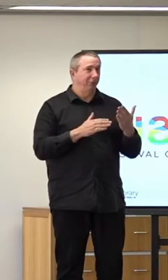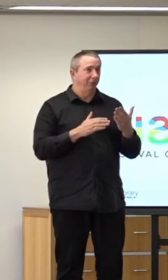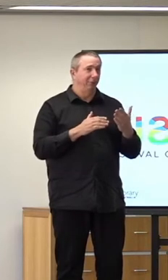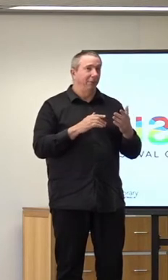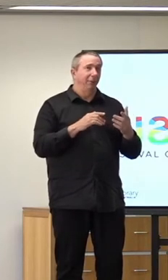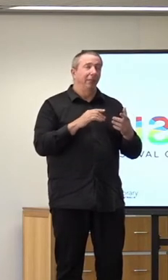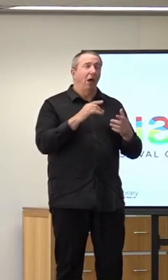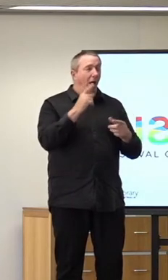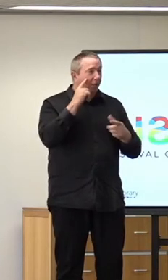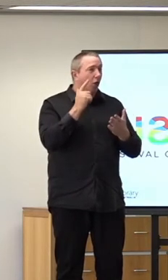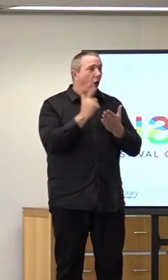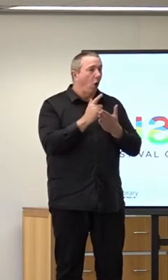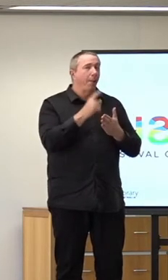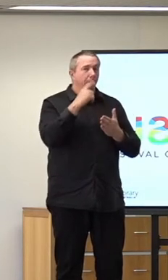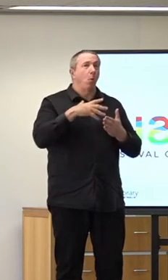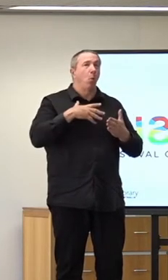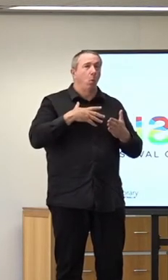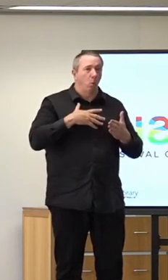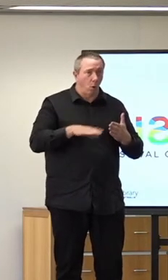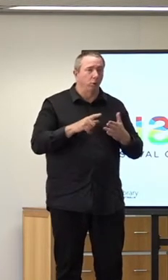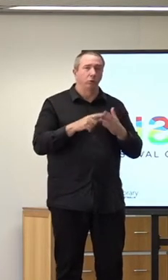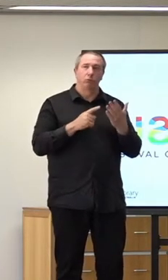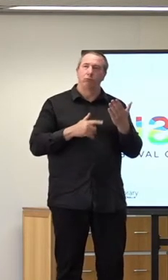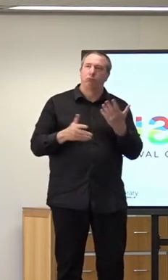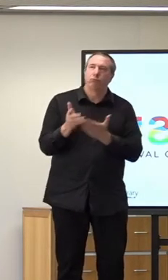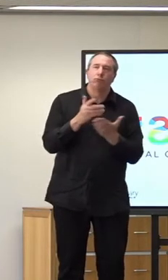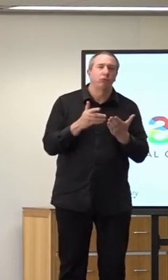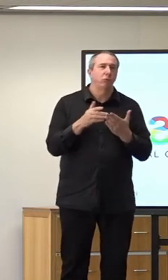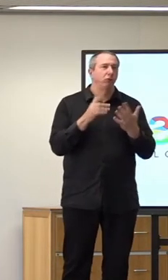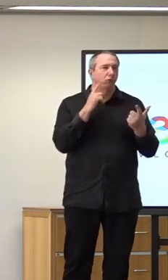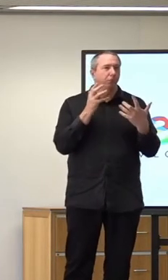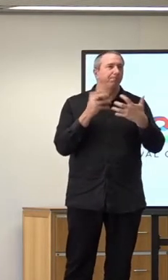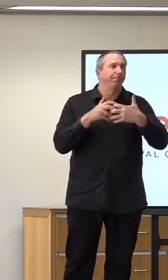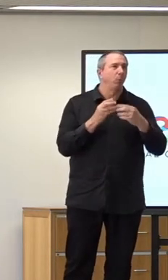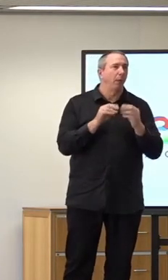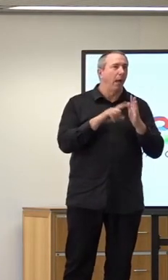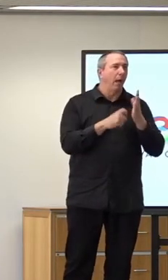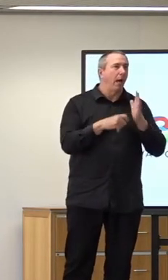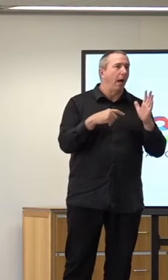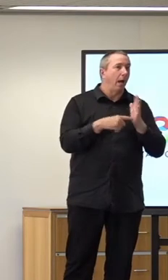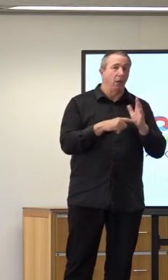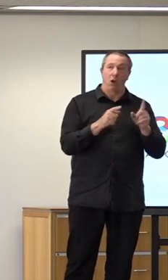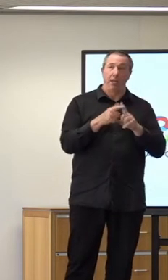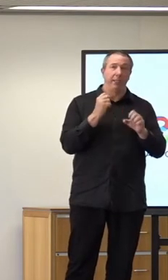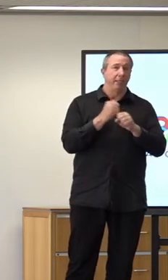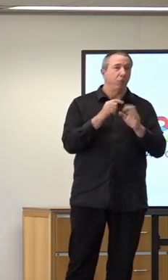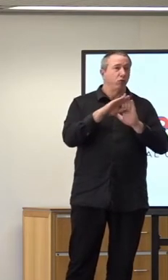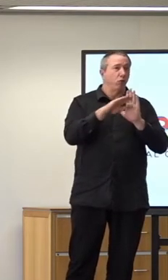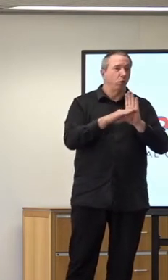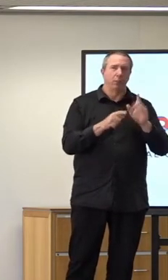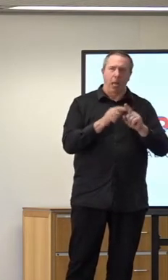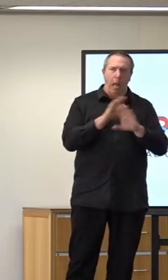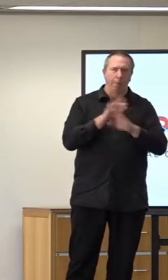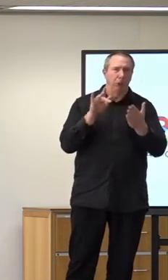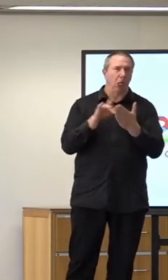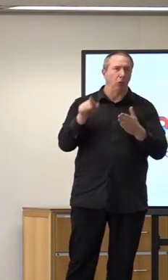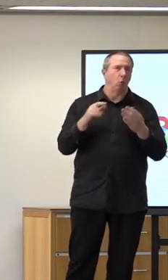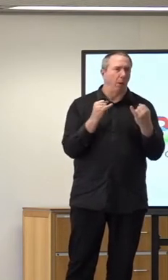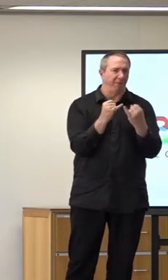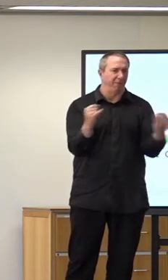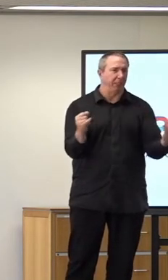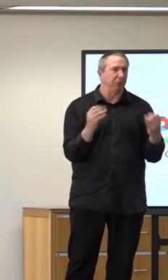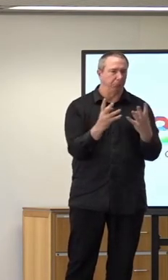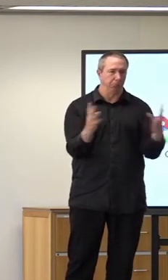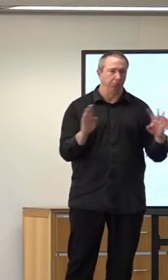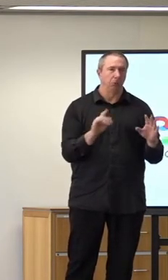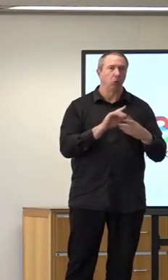safety. I think lots of people want to be able to interact more with art, and we've got all these rules that can't touch something, or, you know, this is barricaded off, and there's all